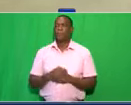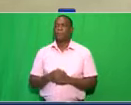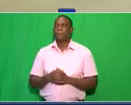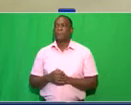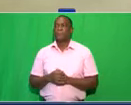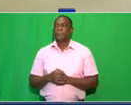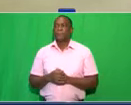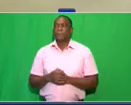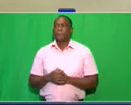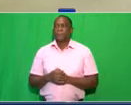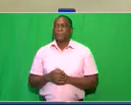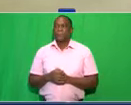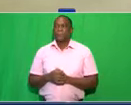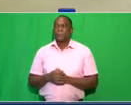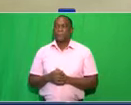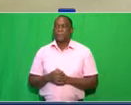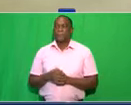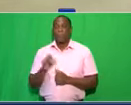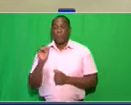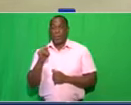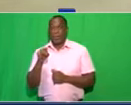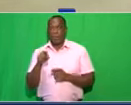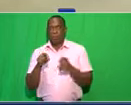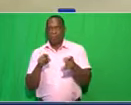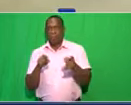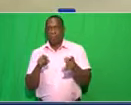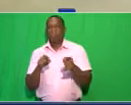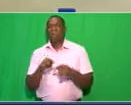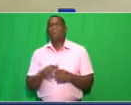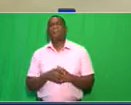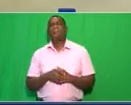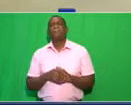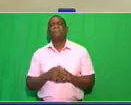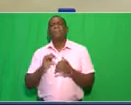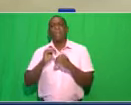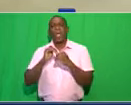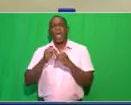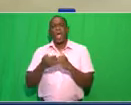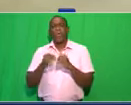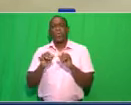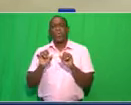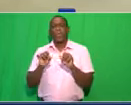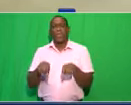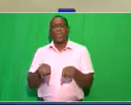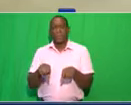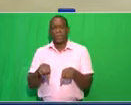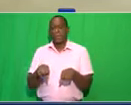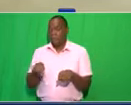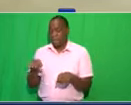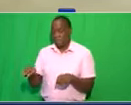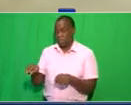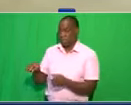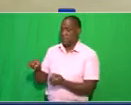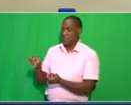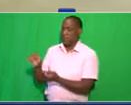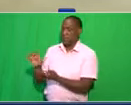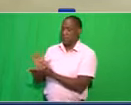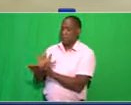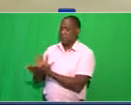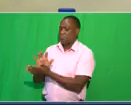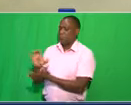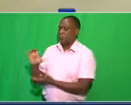him. Mr. Philip Rochford, how can the terms in the Concordat be phased out to